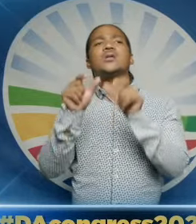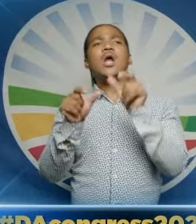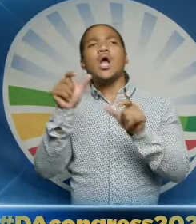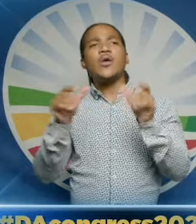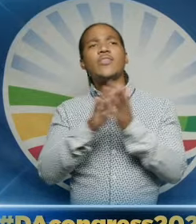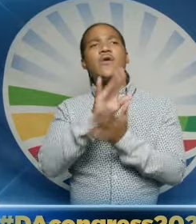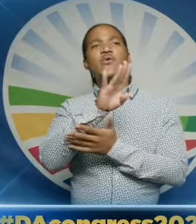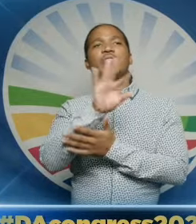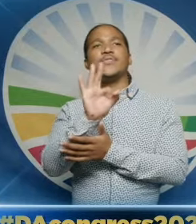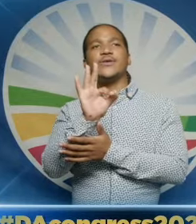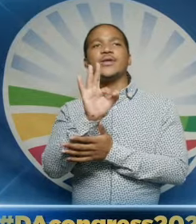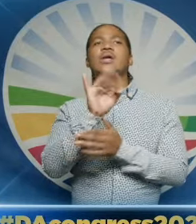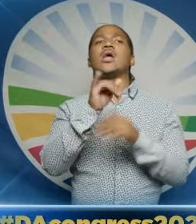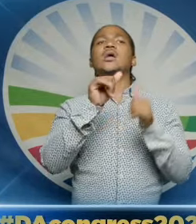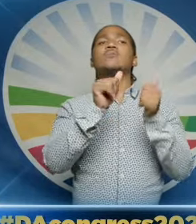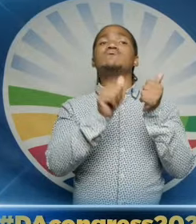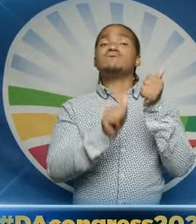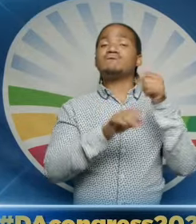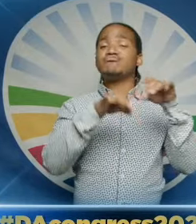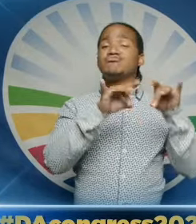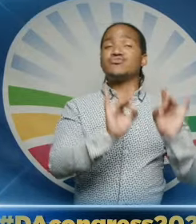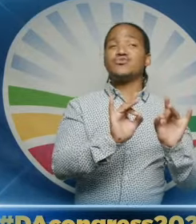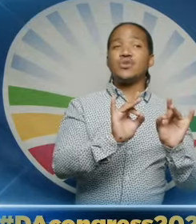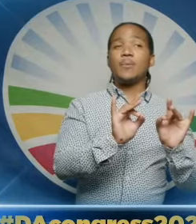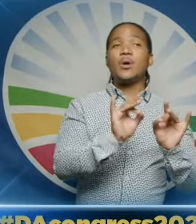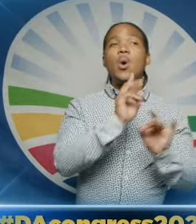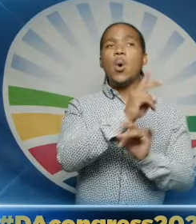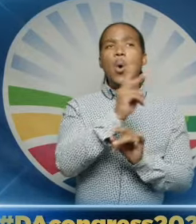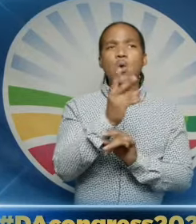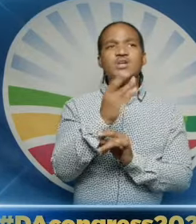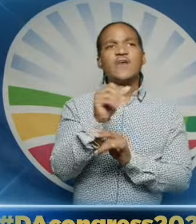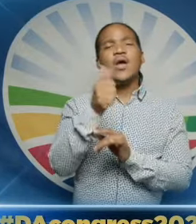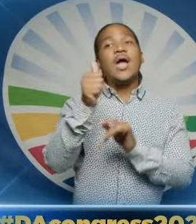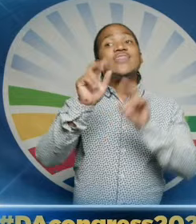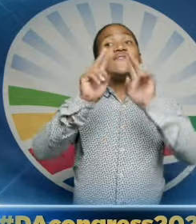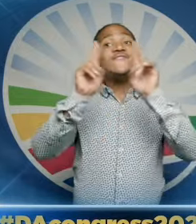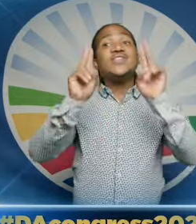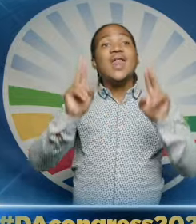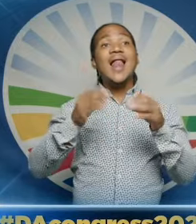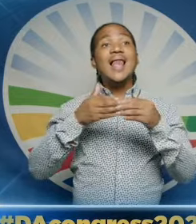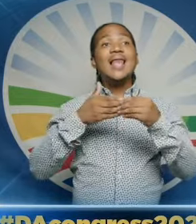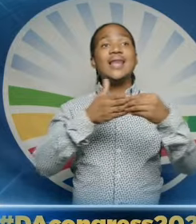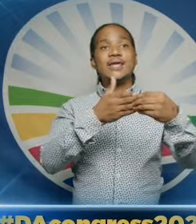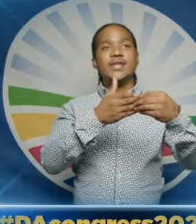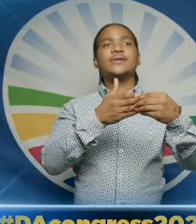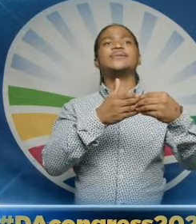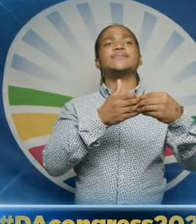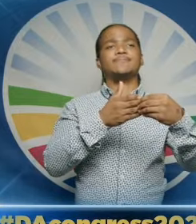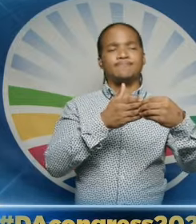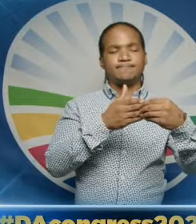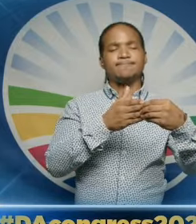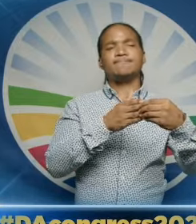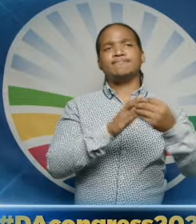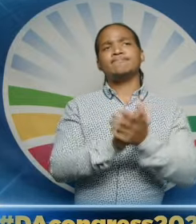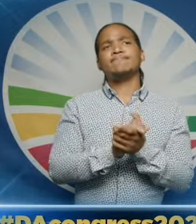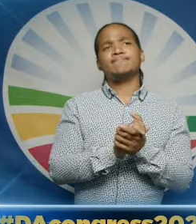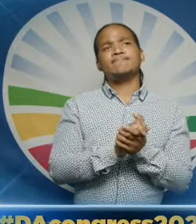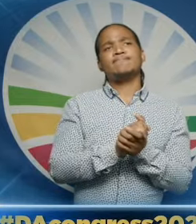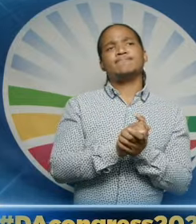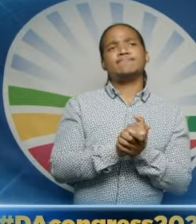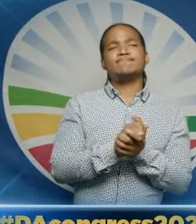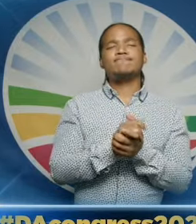3 federal chair deputies. They've done that. And of course the 2 federal leadership candidates did debate